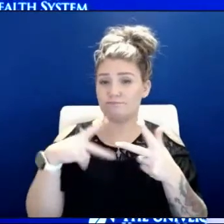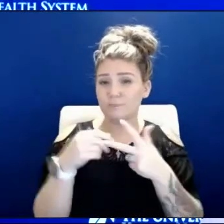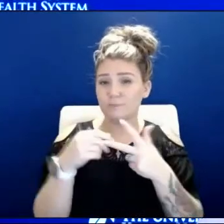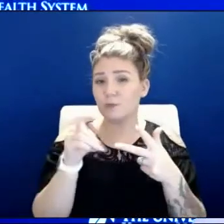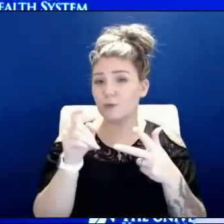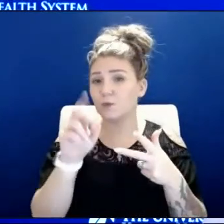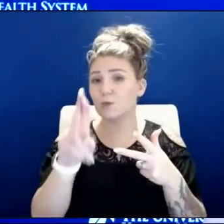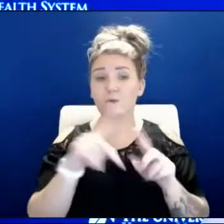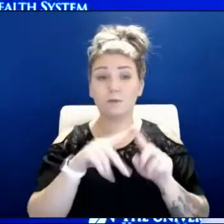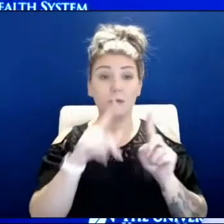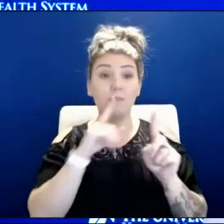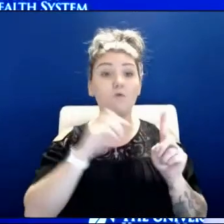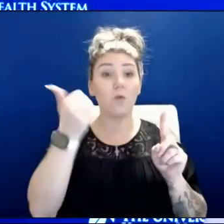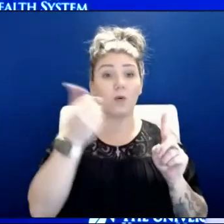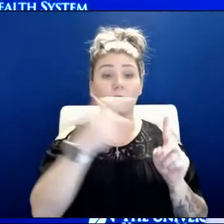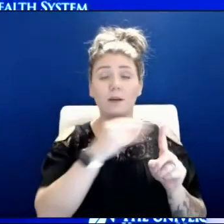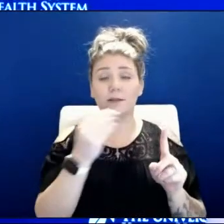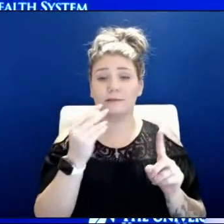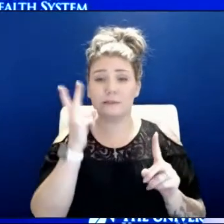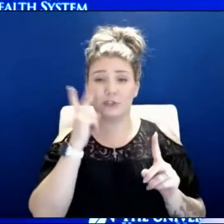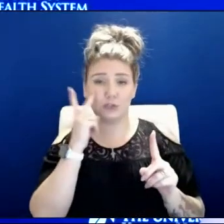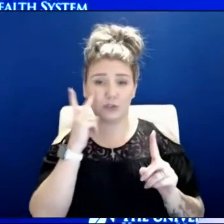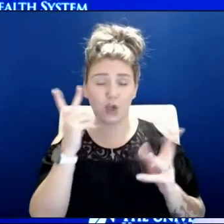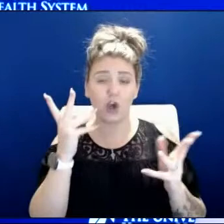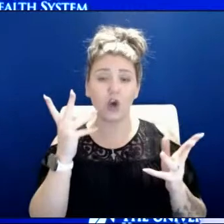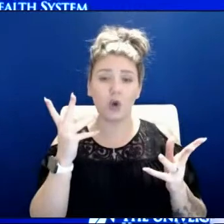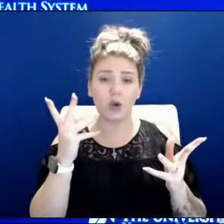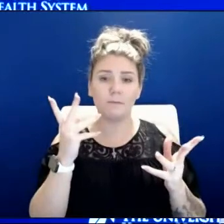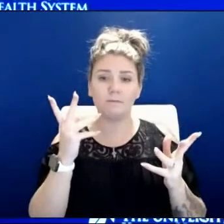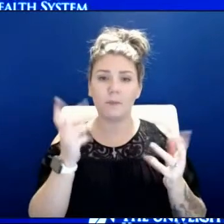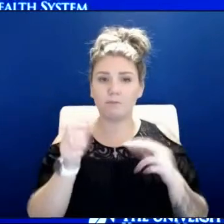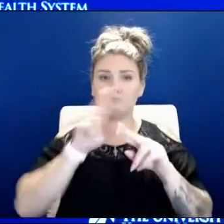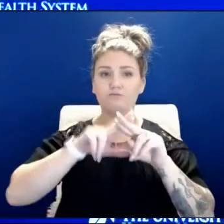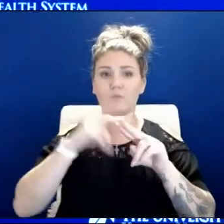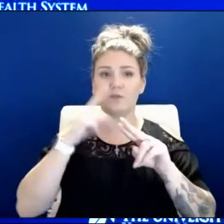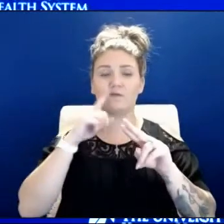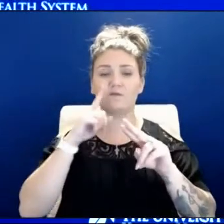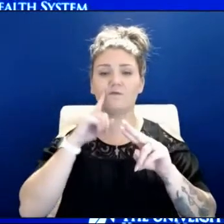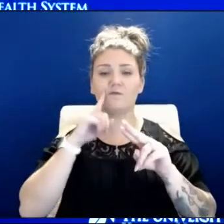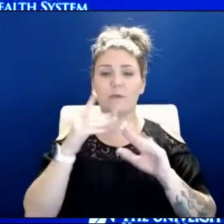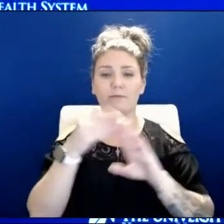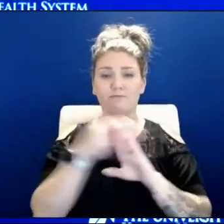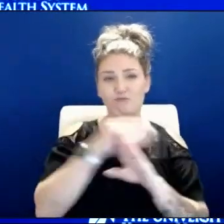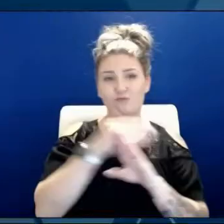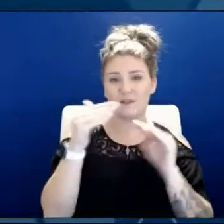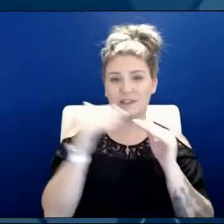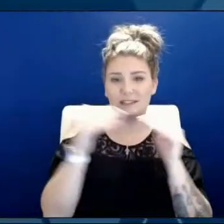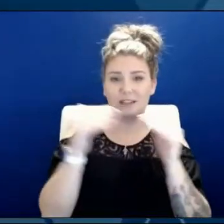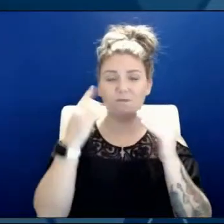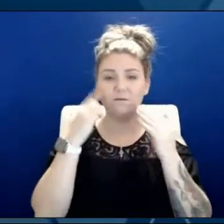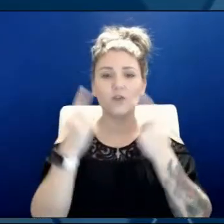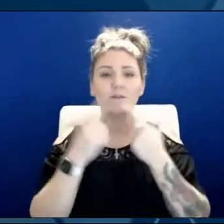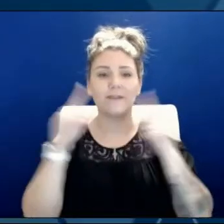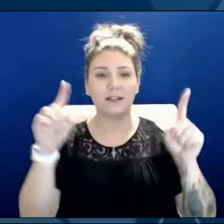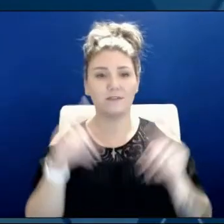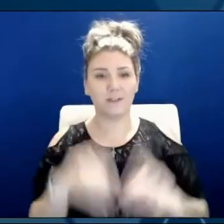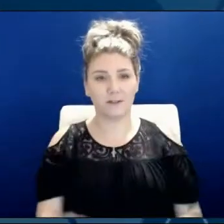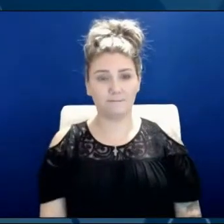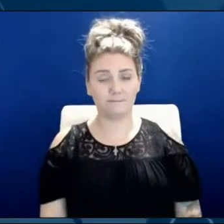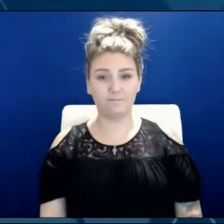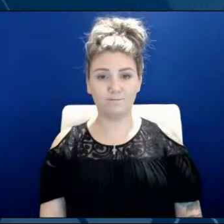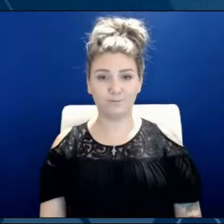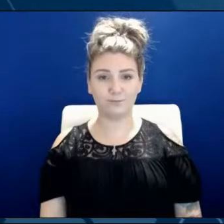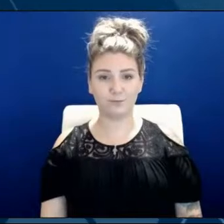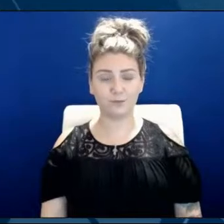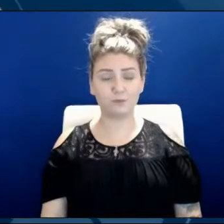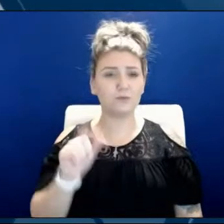able to, and we saw a rise to the previous levels of effectiveness. Dr. Barr, I